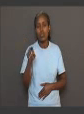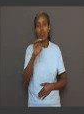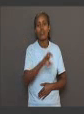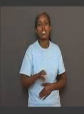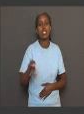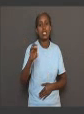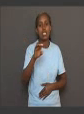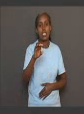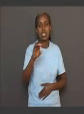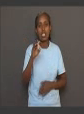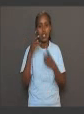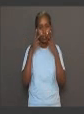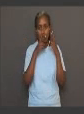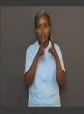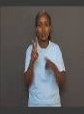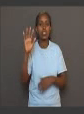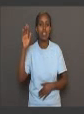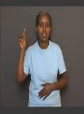circle looks like this.